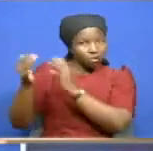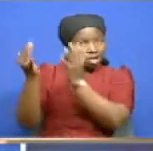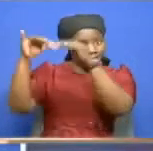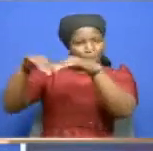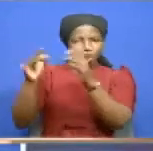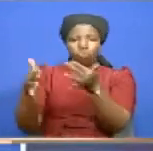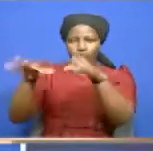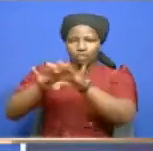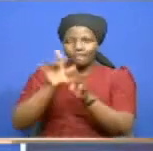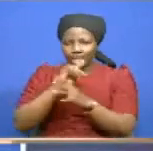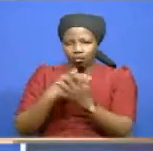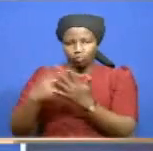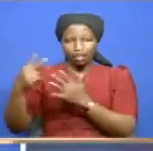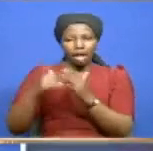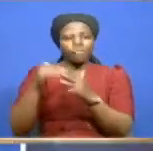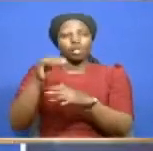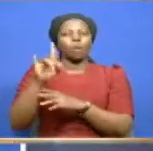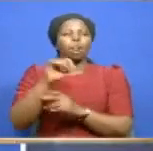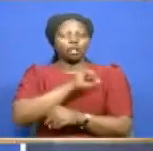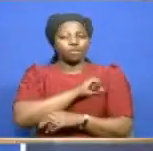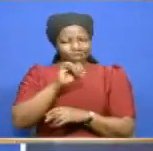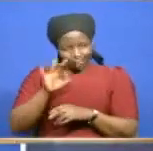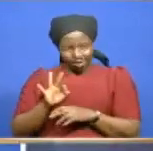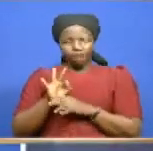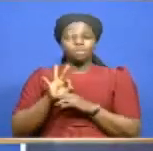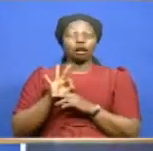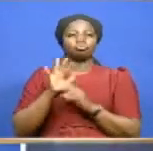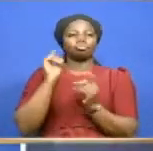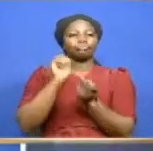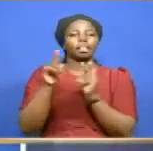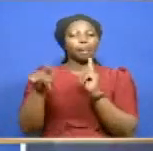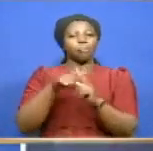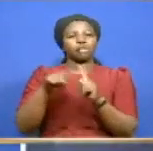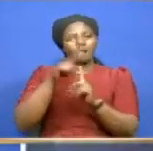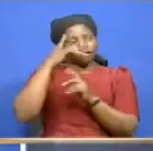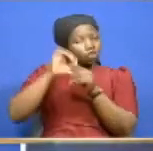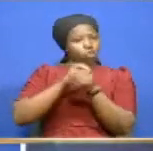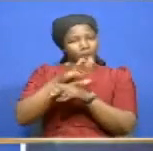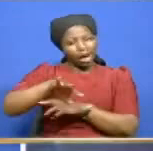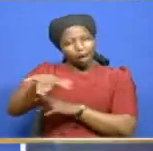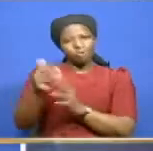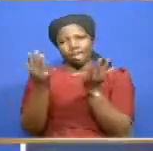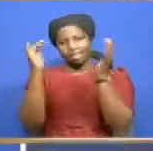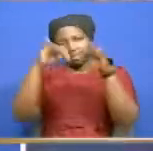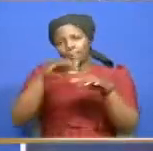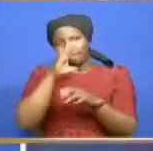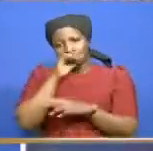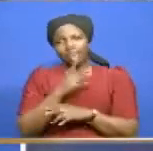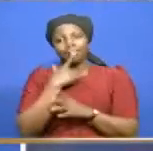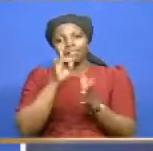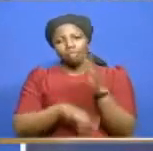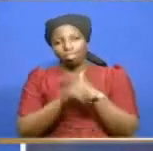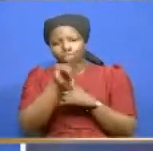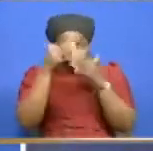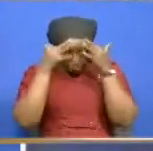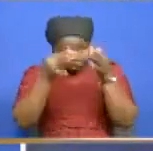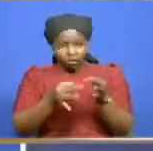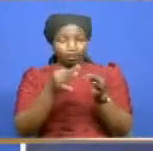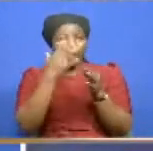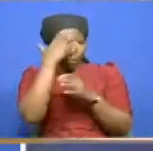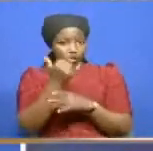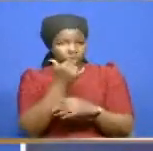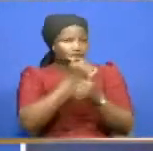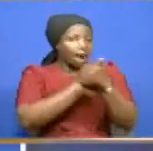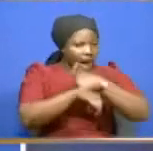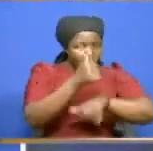2 weeks after one of the staff tested positive for COVID-19. County Assembly Speaker Jimmy Kahende said the move was a precautionary measure